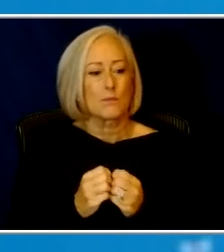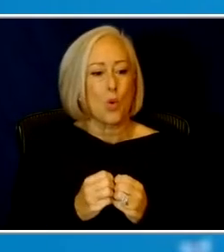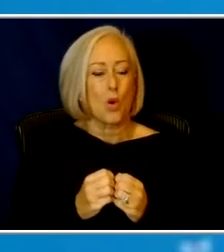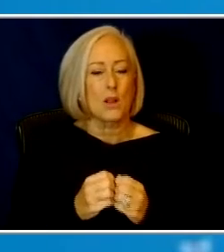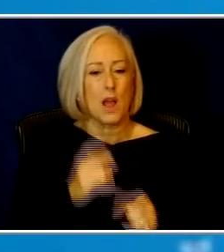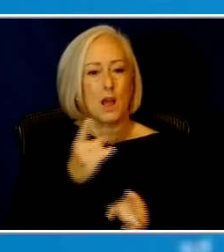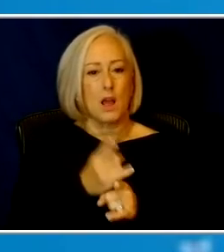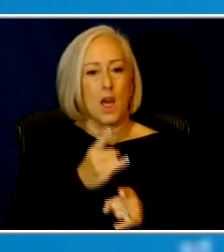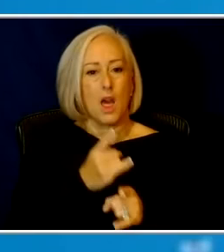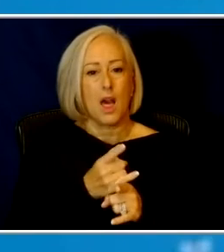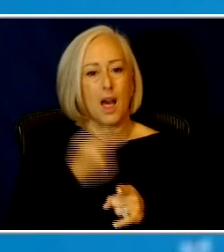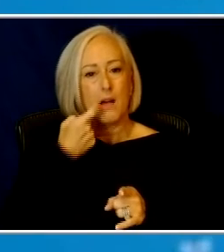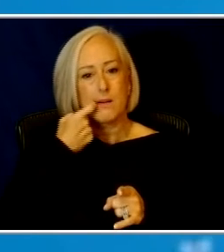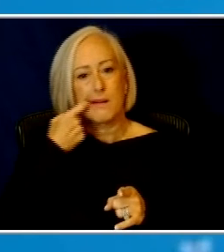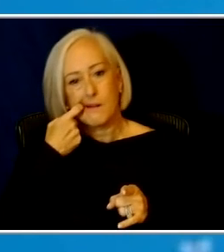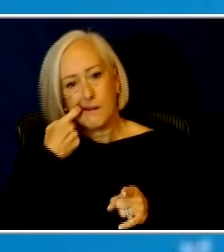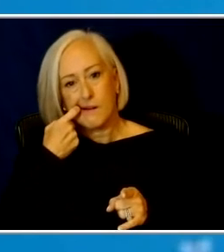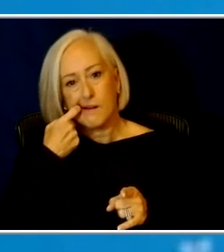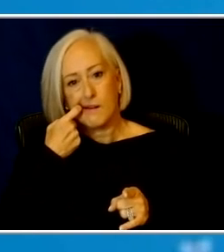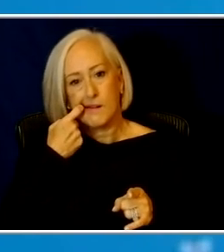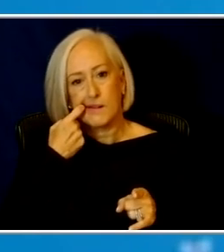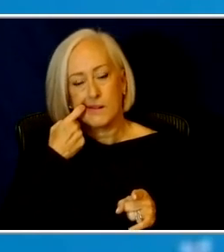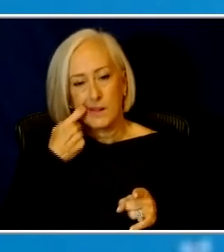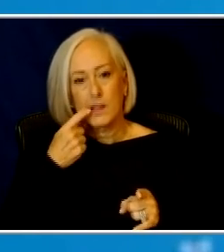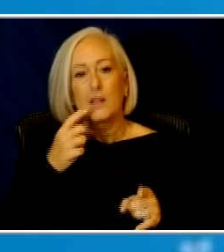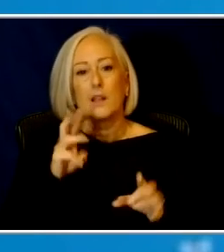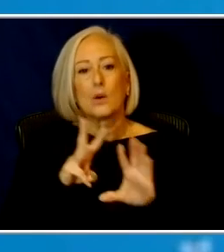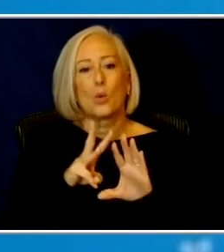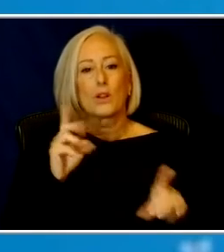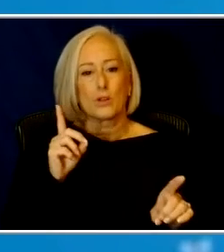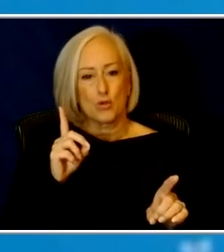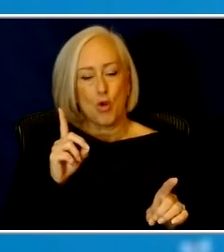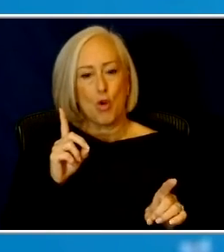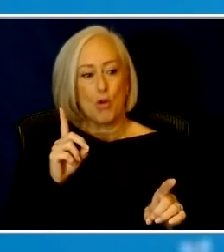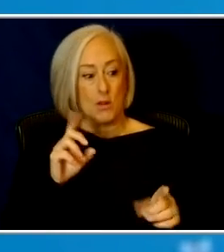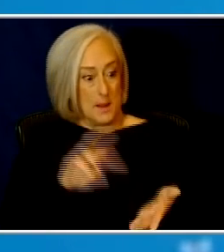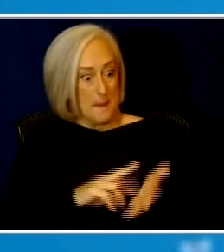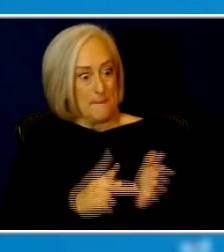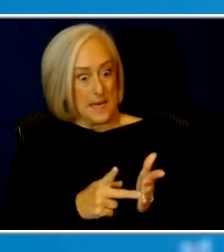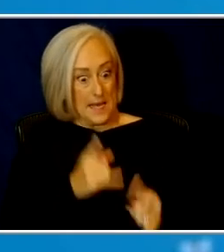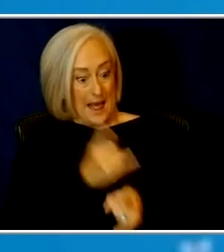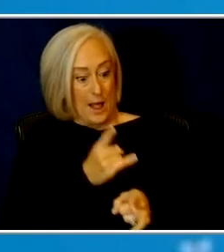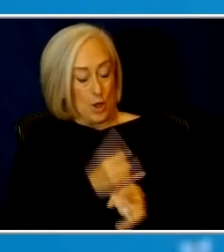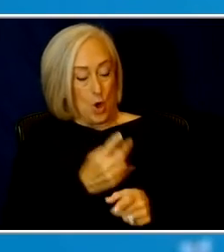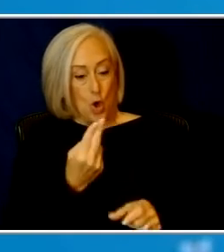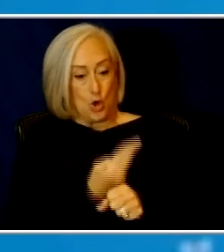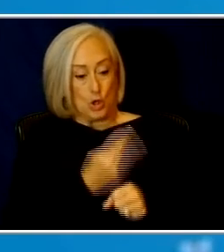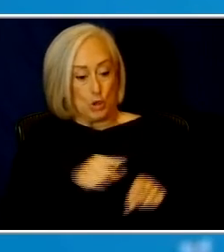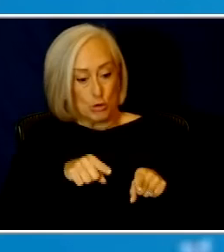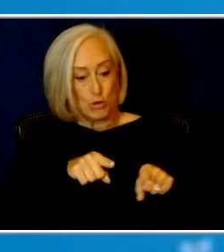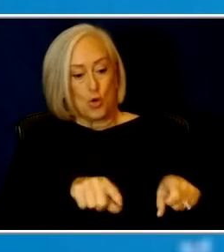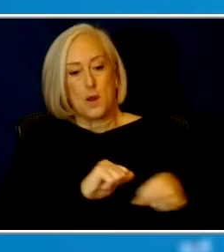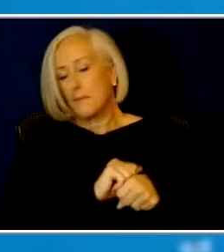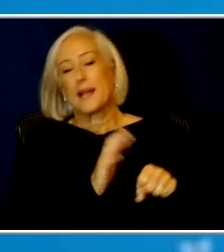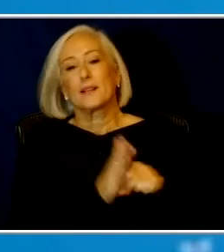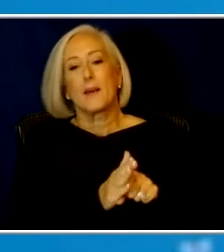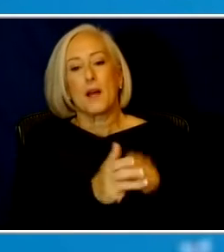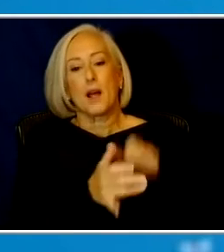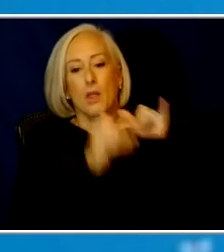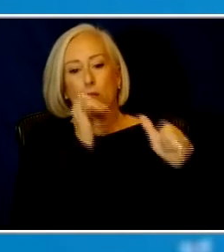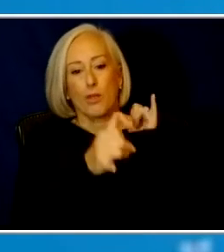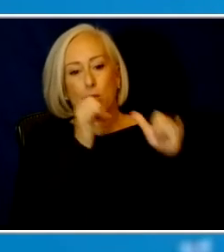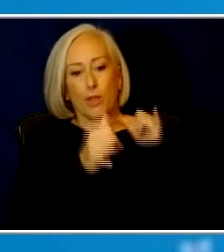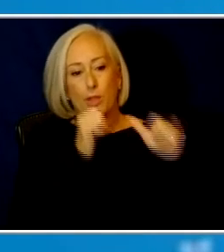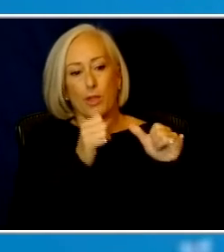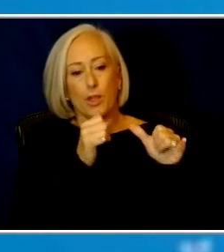that alcohol use increased during the pandemic, and now we're seeing the backside of that effect. And